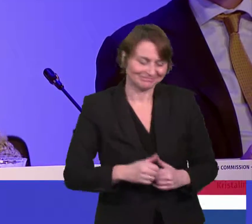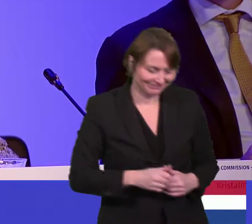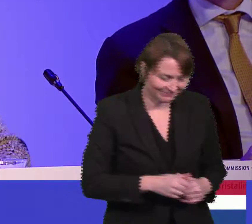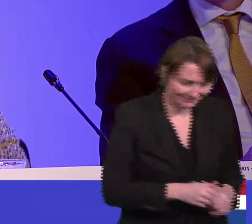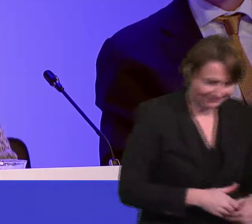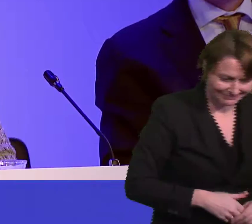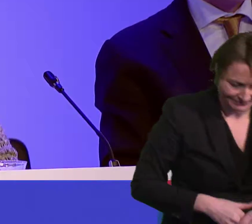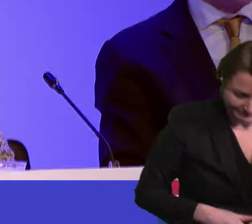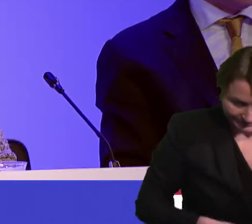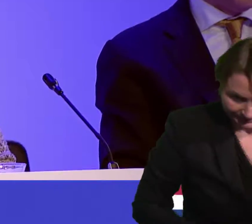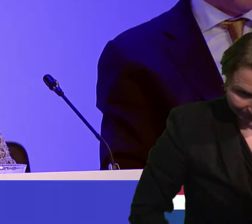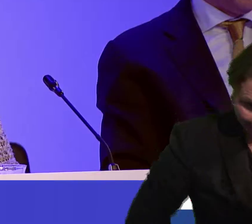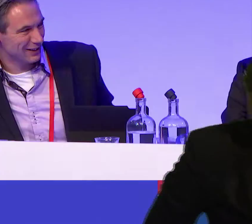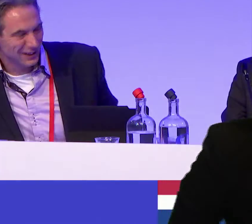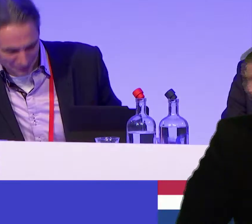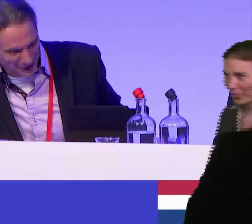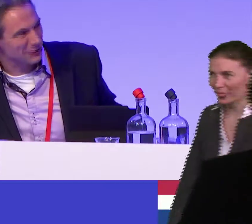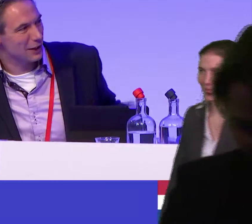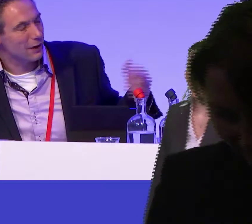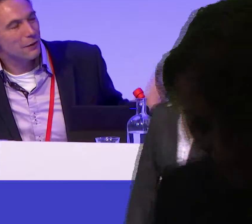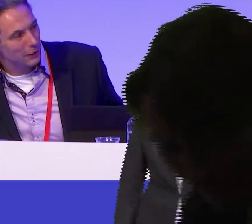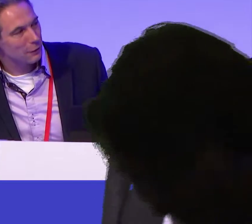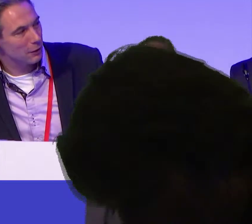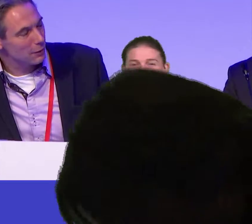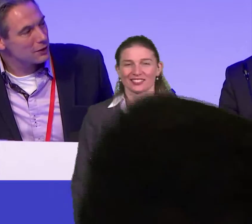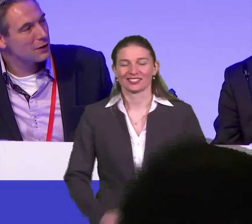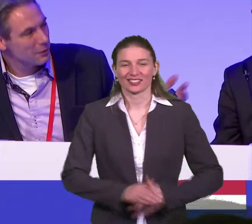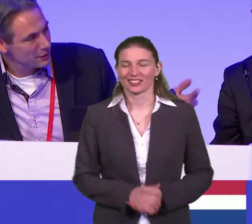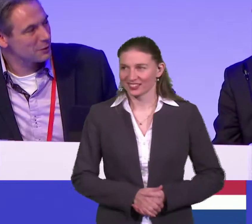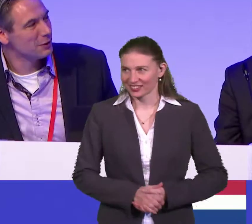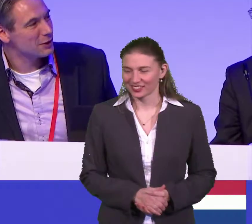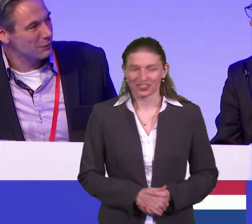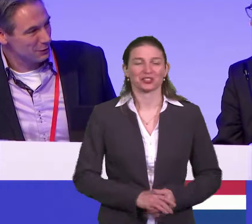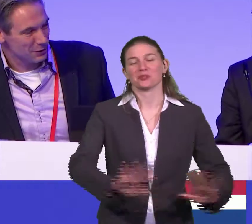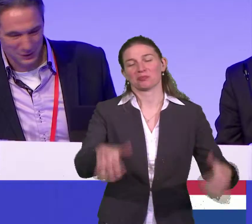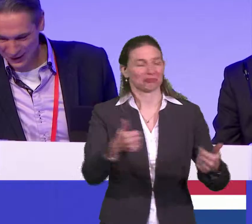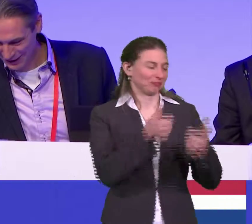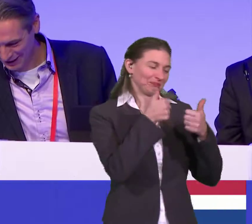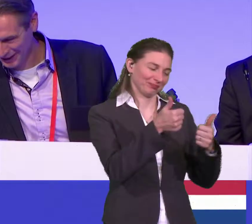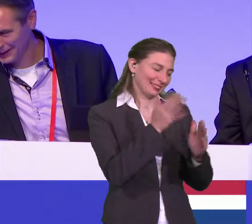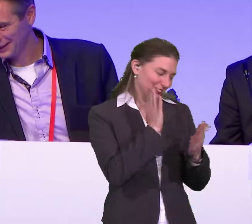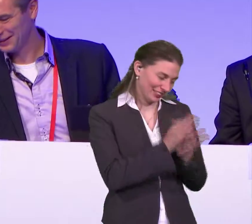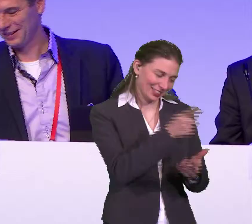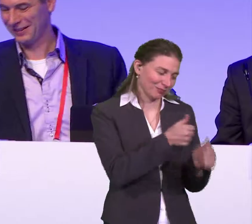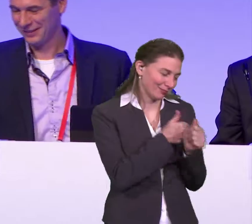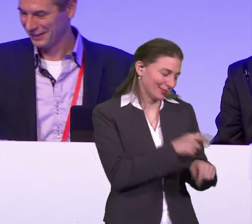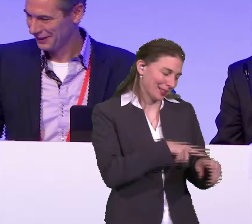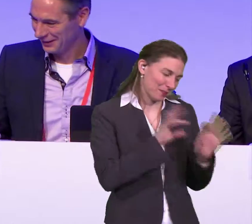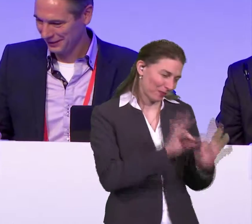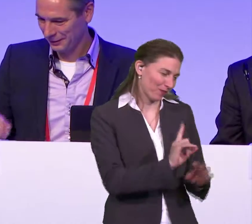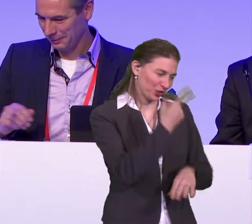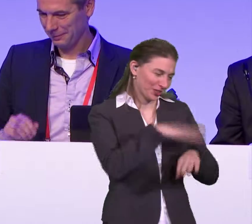You were certainly very disciplined the first round, Ms. Georgieva. Thank you very much. Mr. Koenders, the floor is yours.